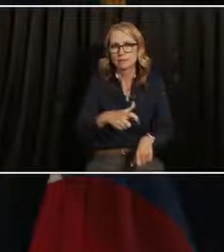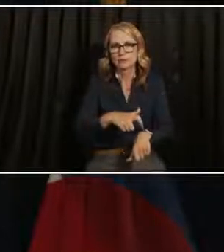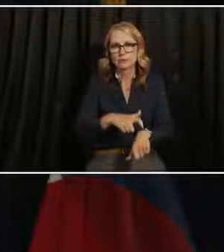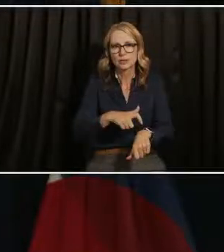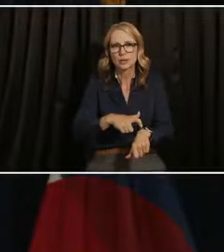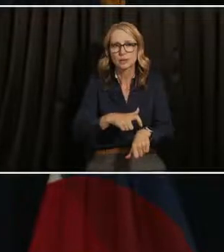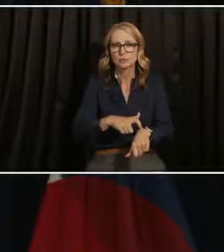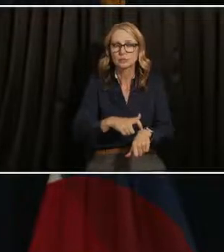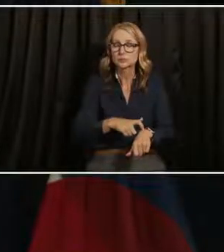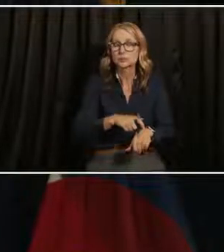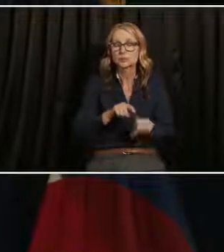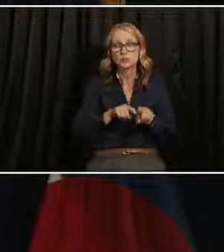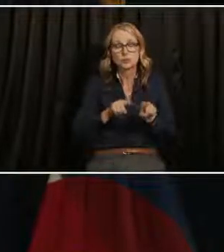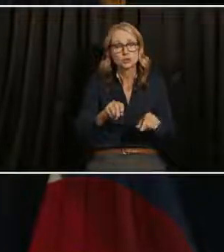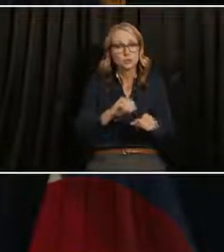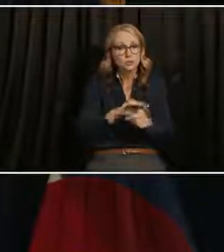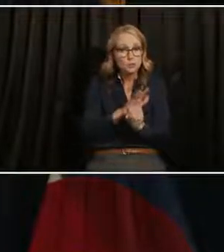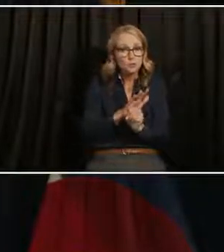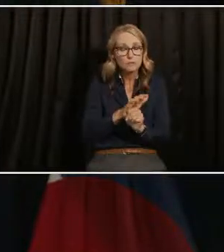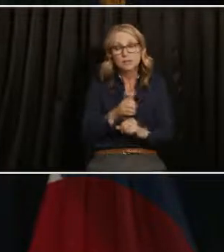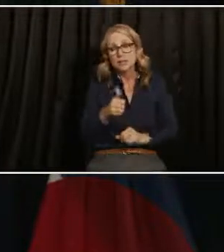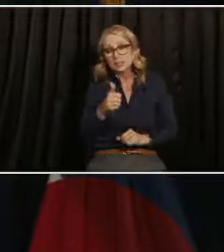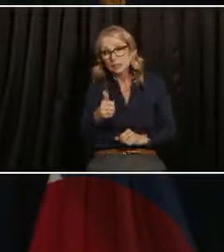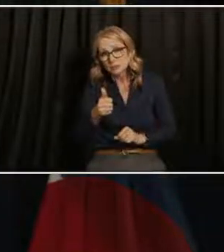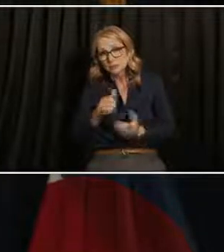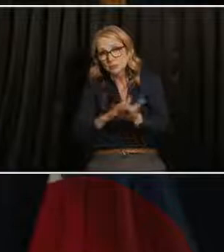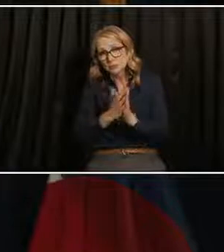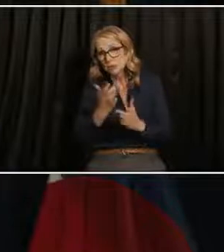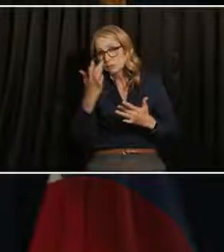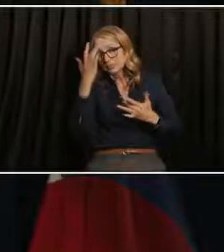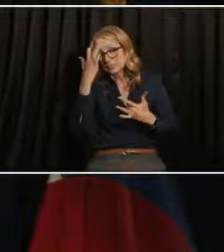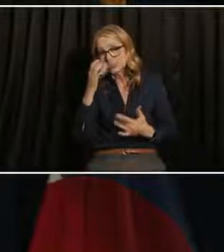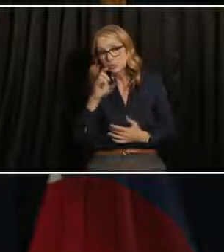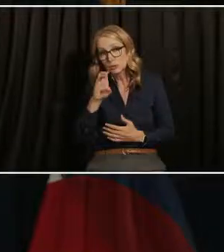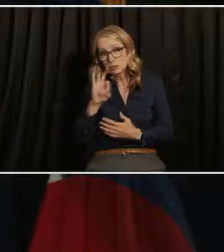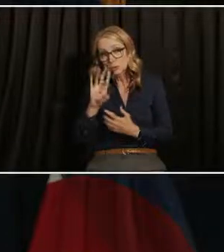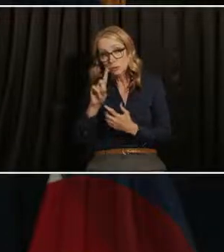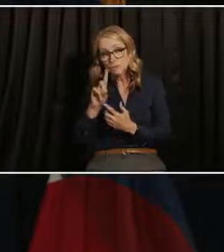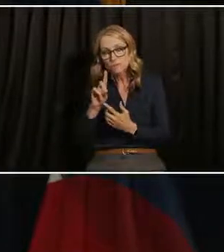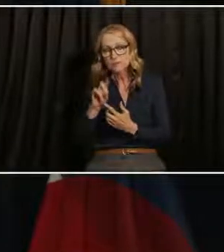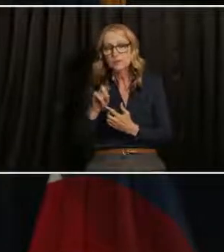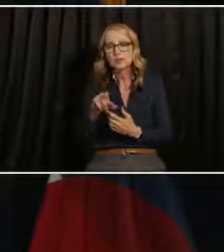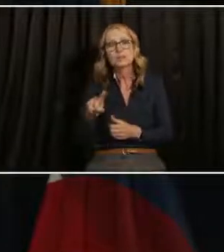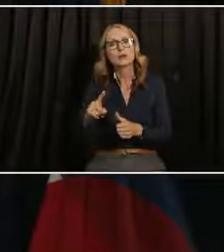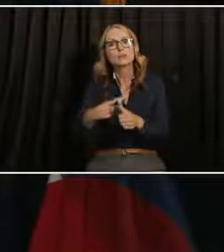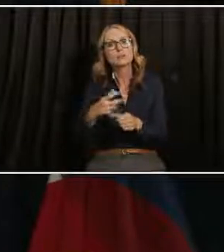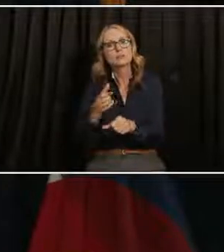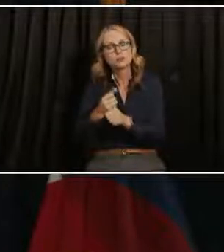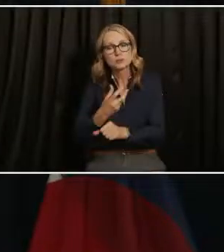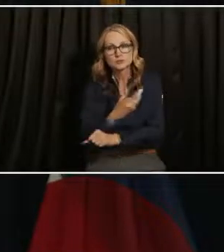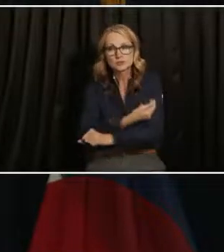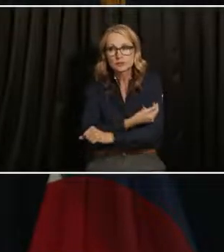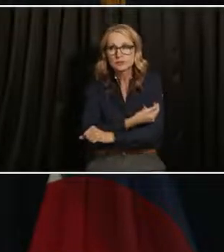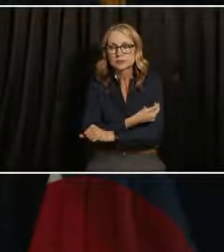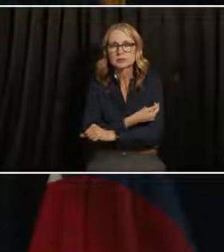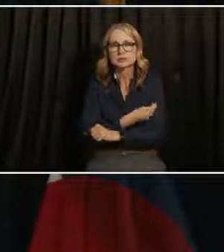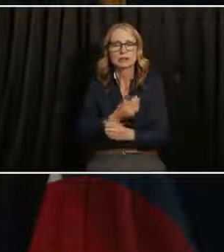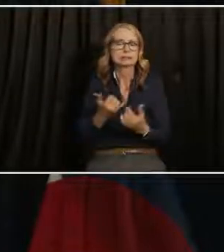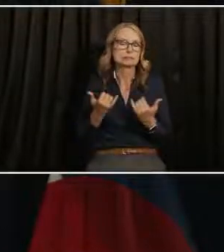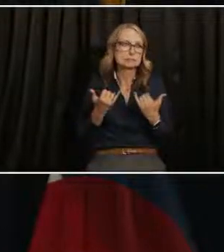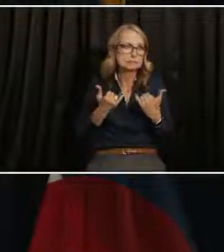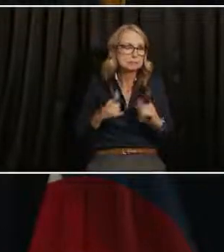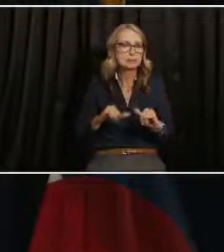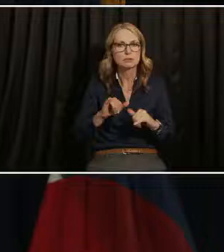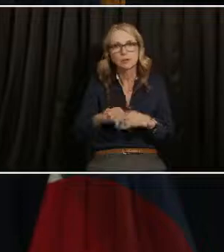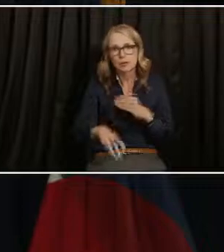to themselves of contracting the virus. They were then among the very first that were vaccinated. Even so, being called to work additional shifts